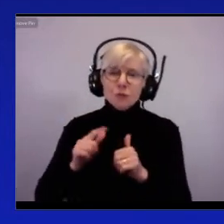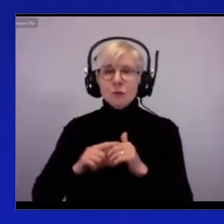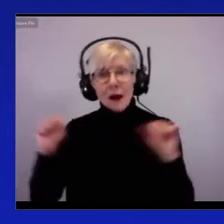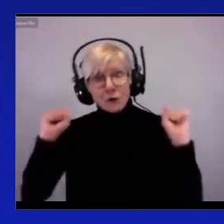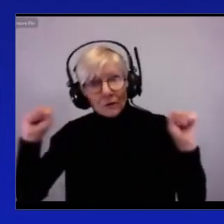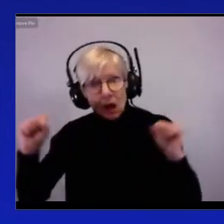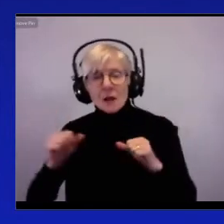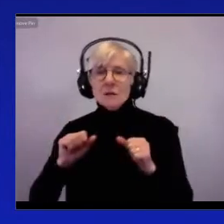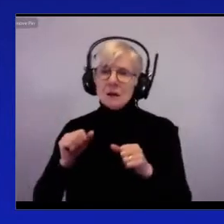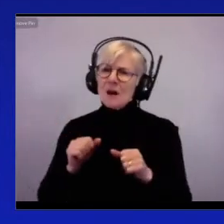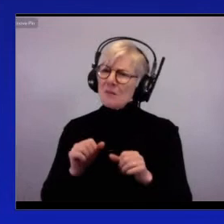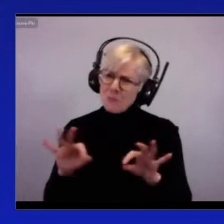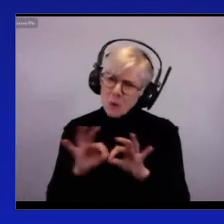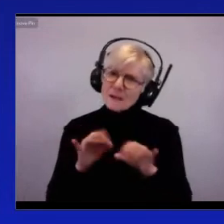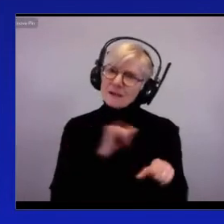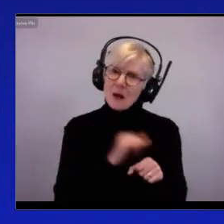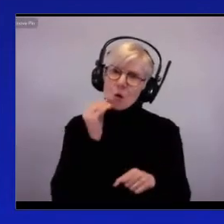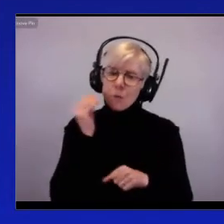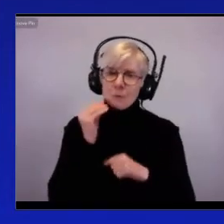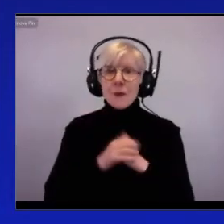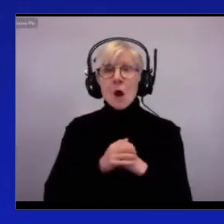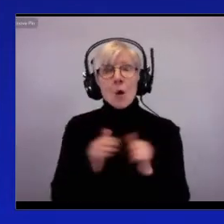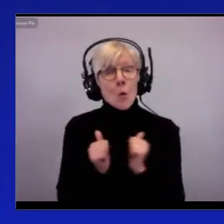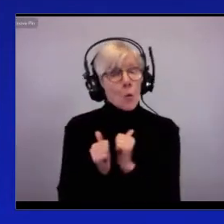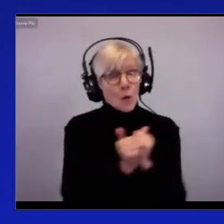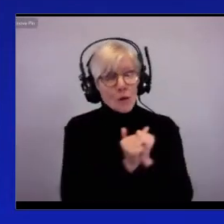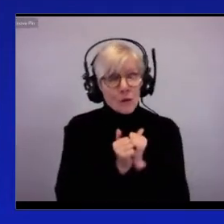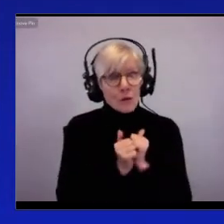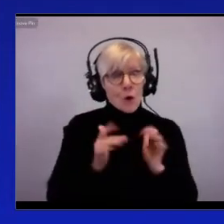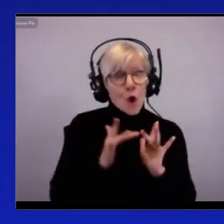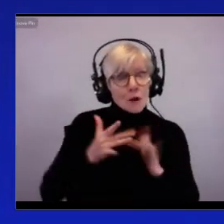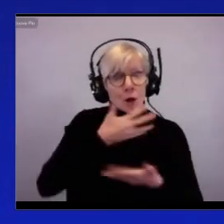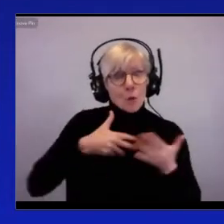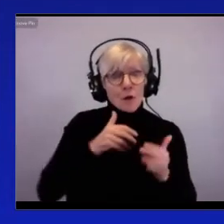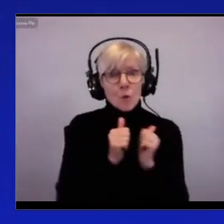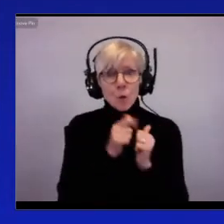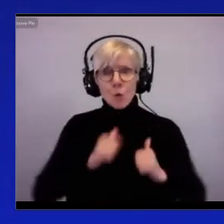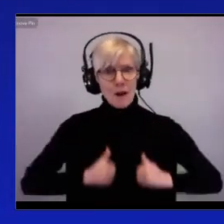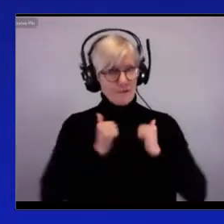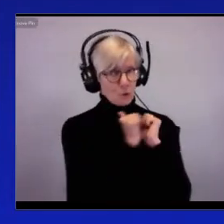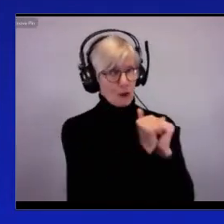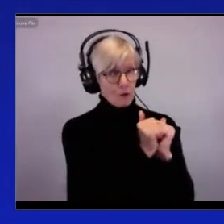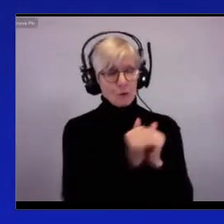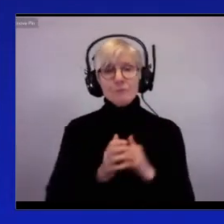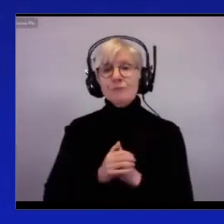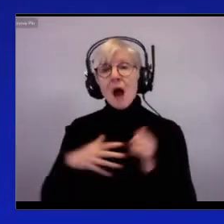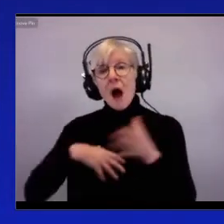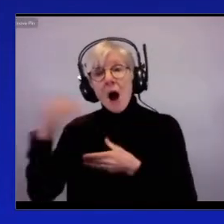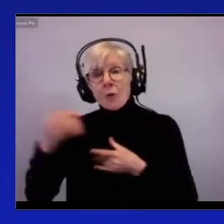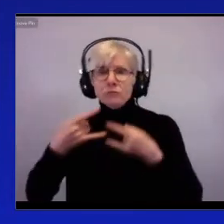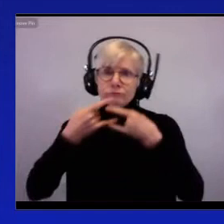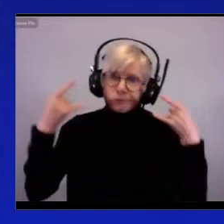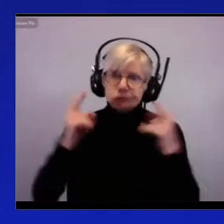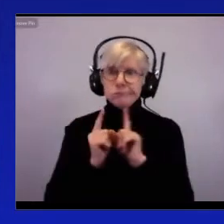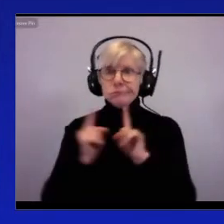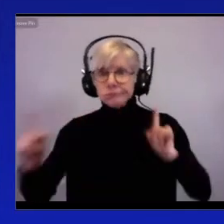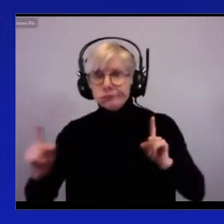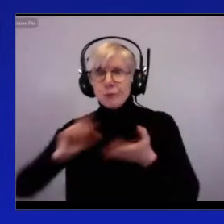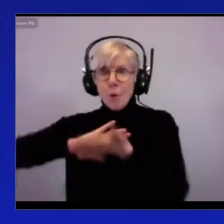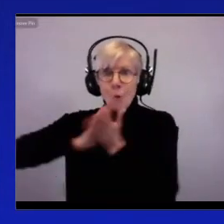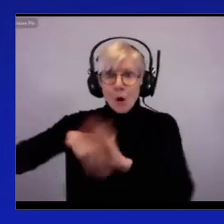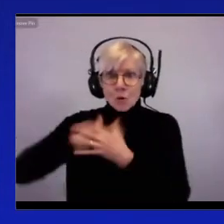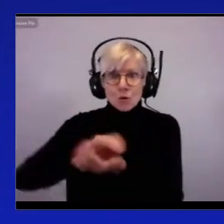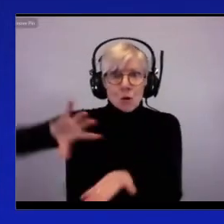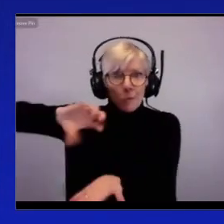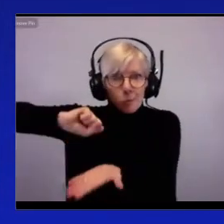your close contact to those living in your household. Wear a mask, practice physical distancing, practice proper hand hygiene, and please